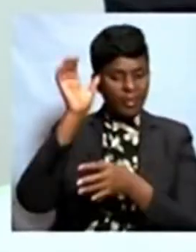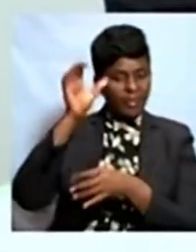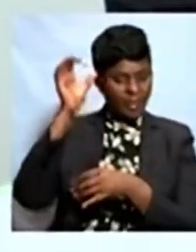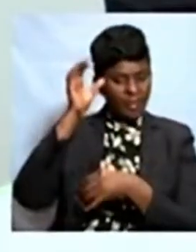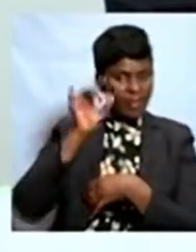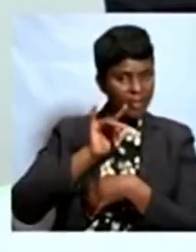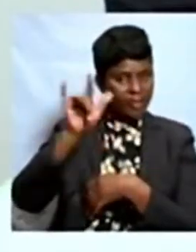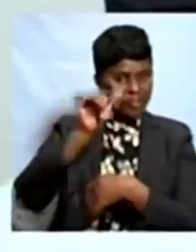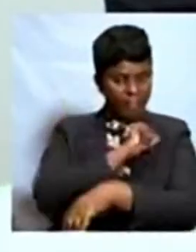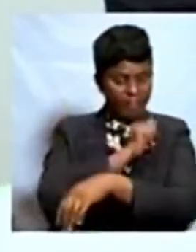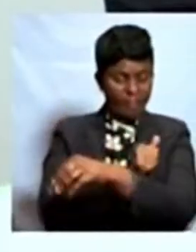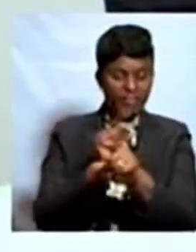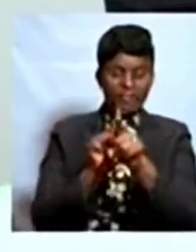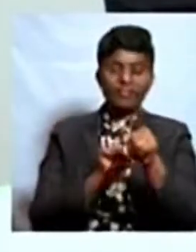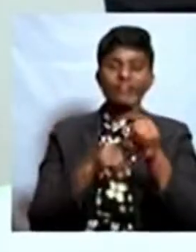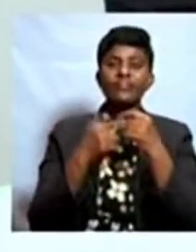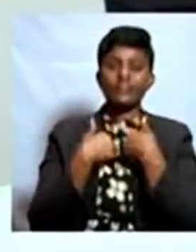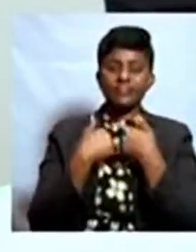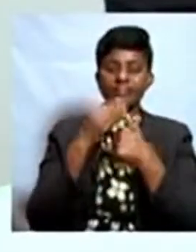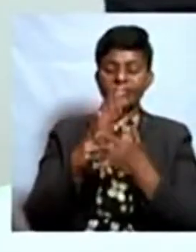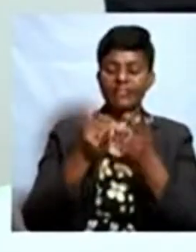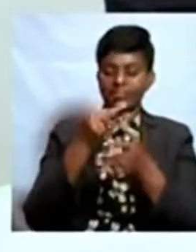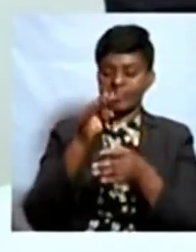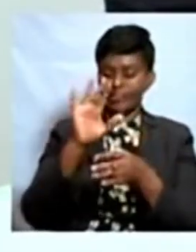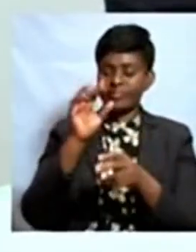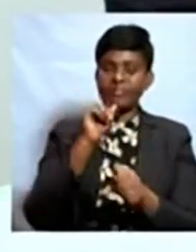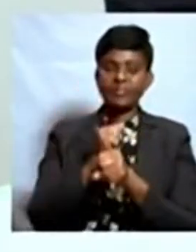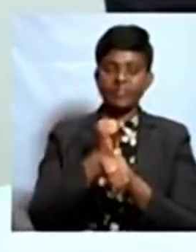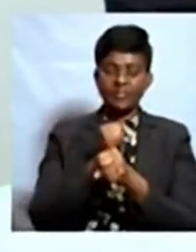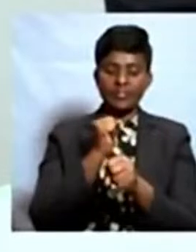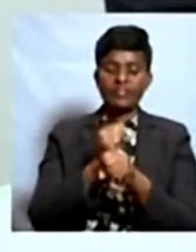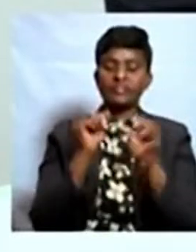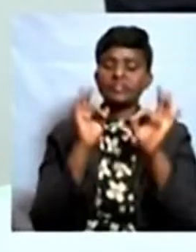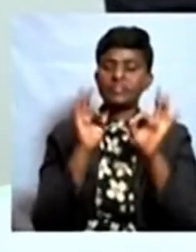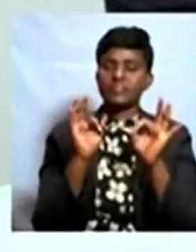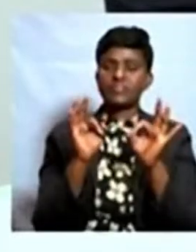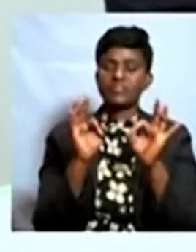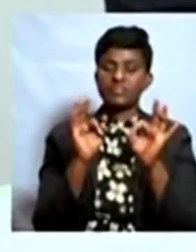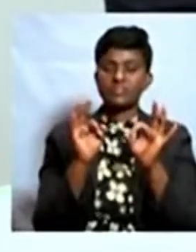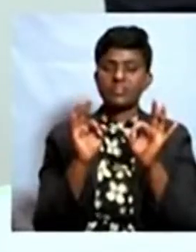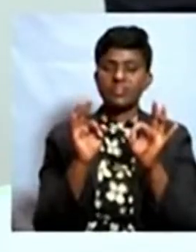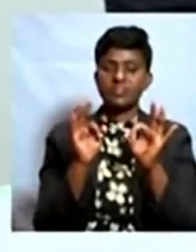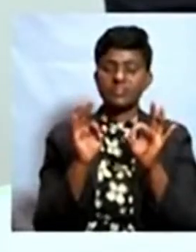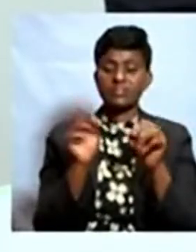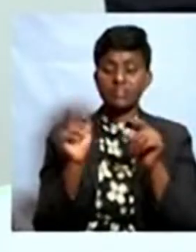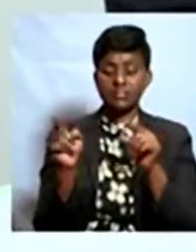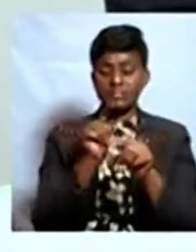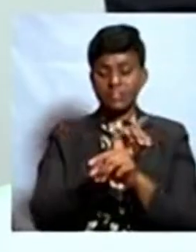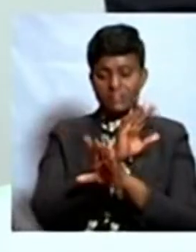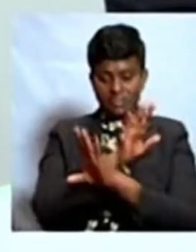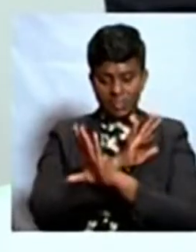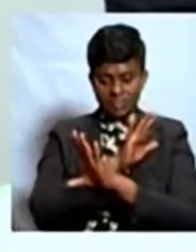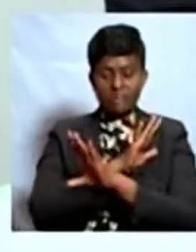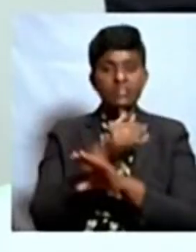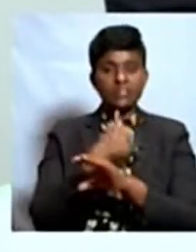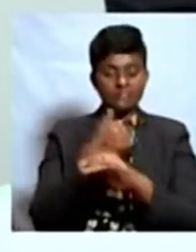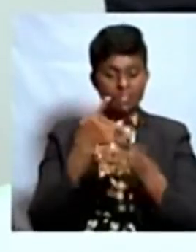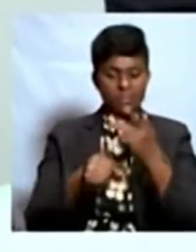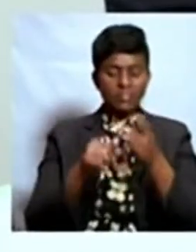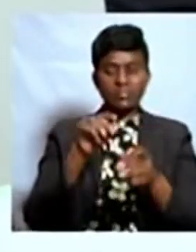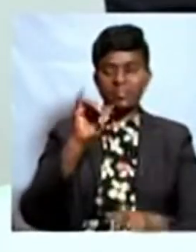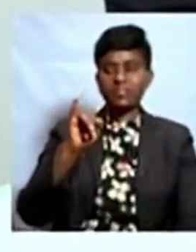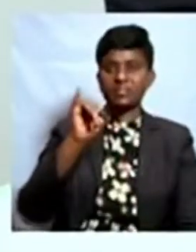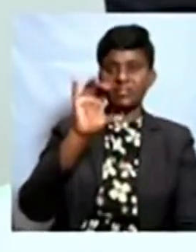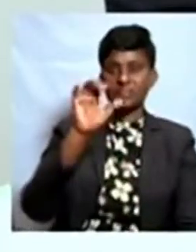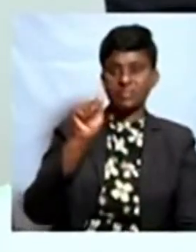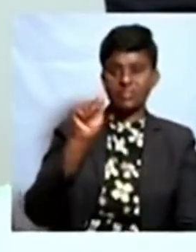Authority to undertake some of its functions effectively. Zambia has been scheduled for an ICAO